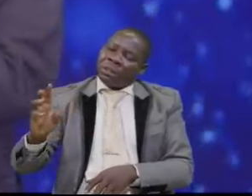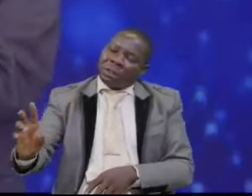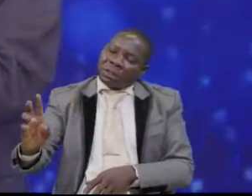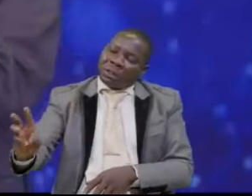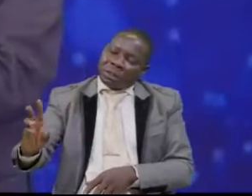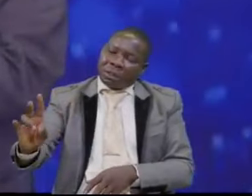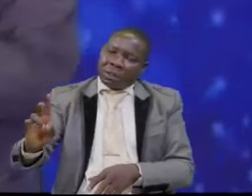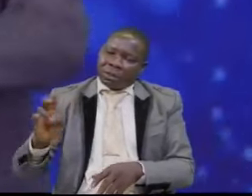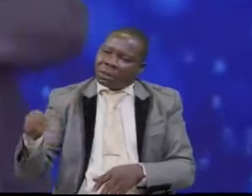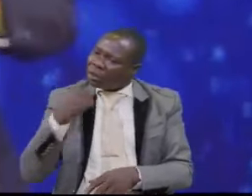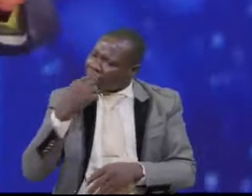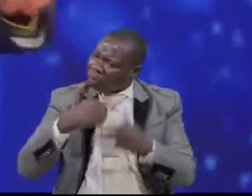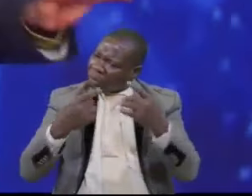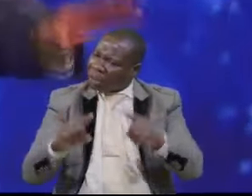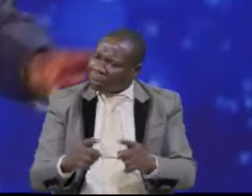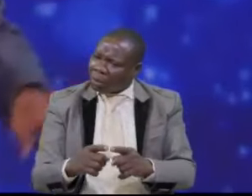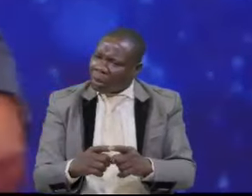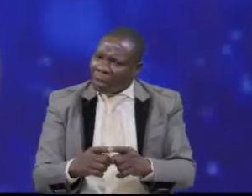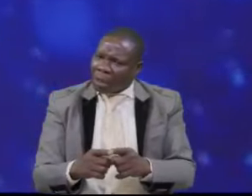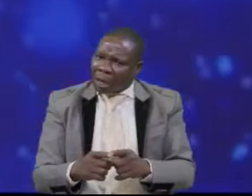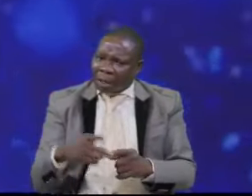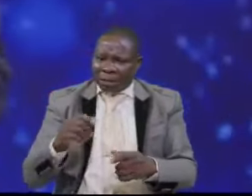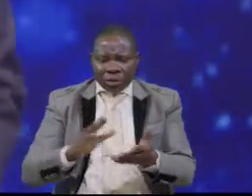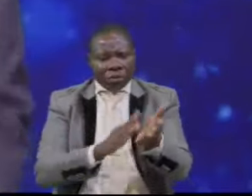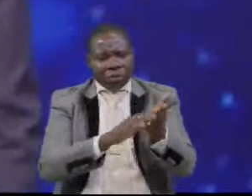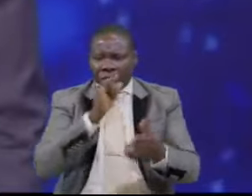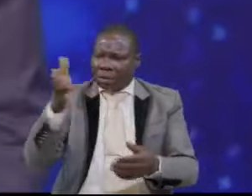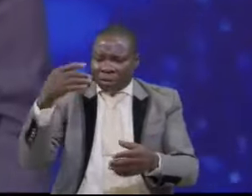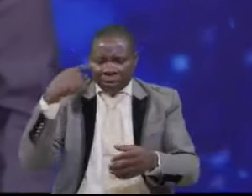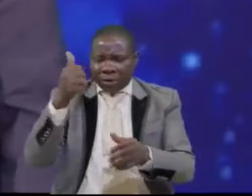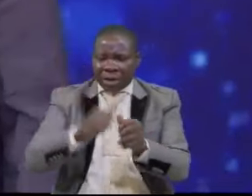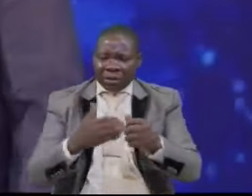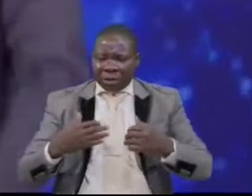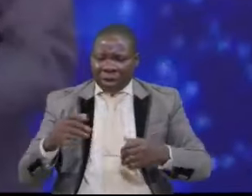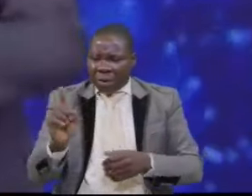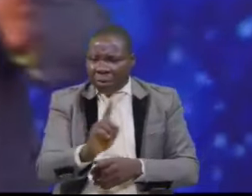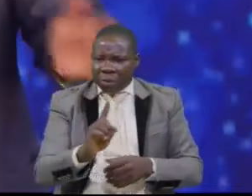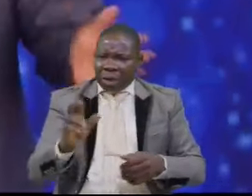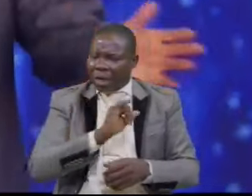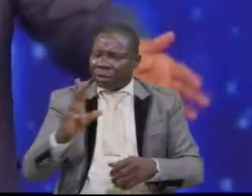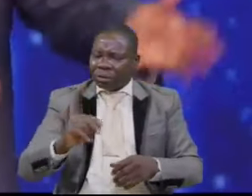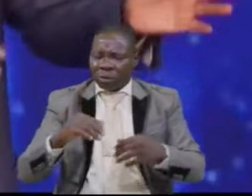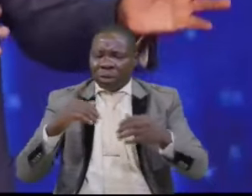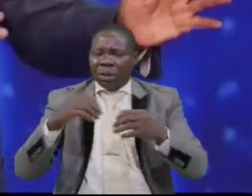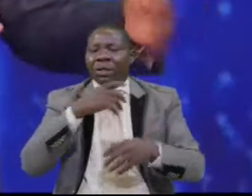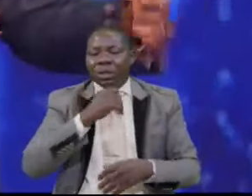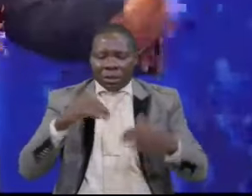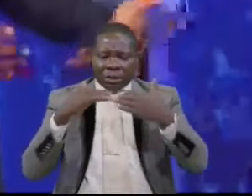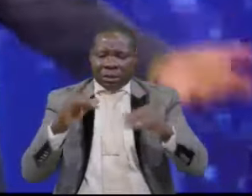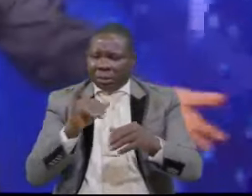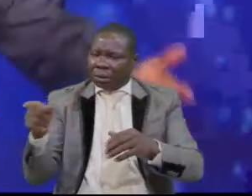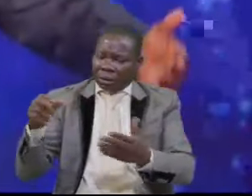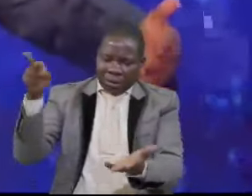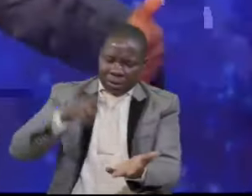college is there for everybody and there's no age limit. And she registered and then started at, you know, at